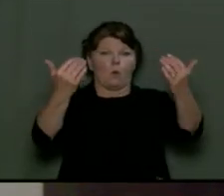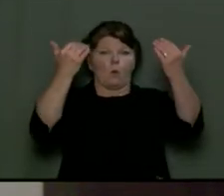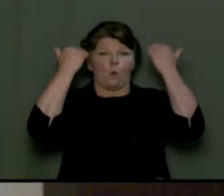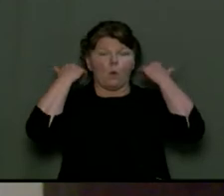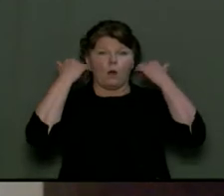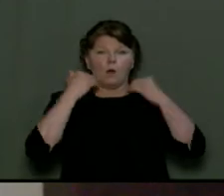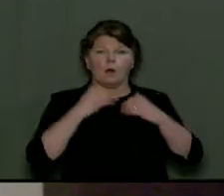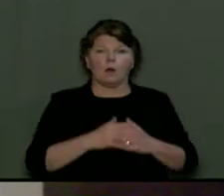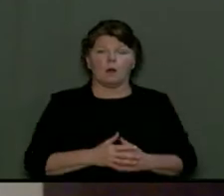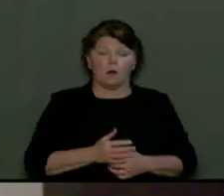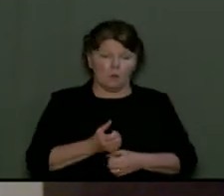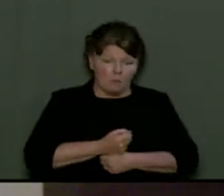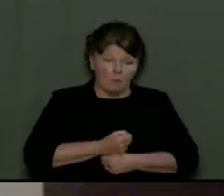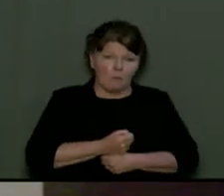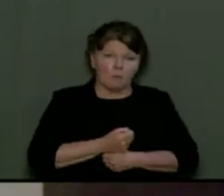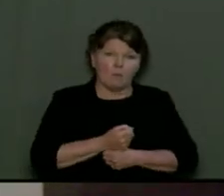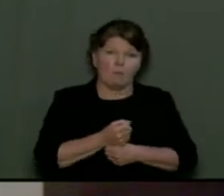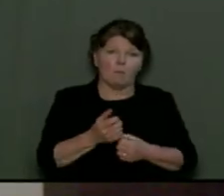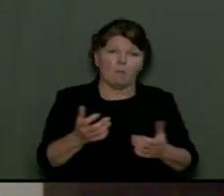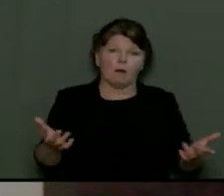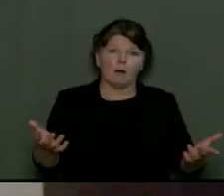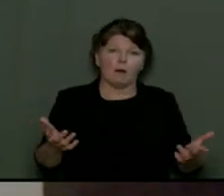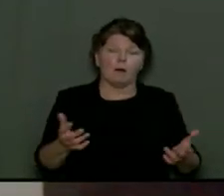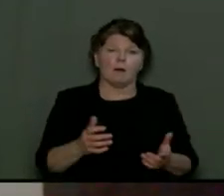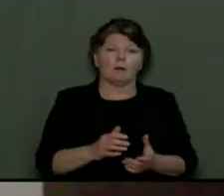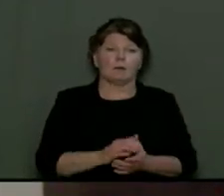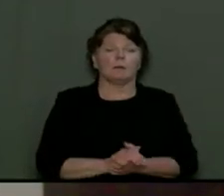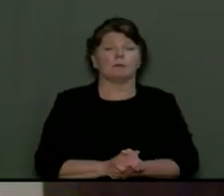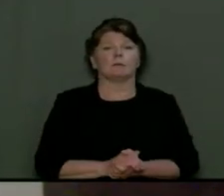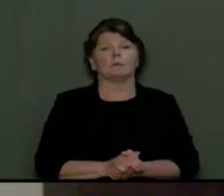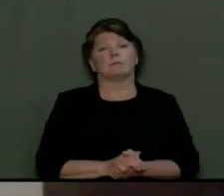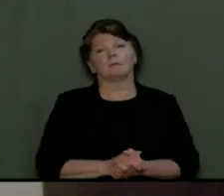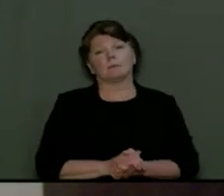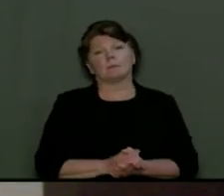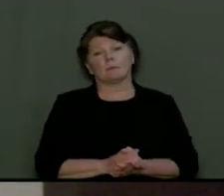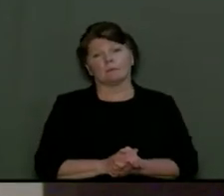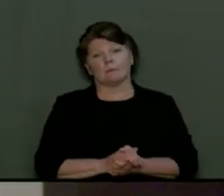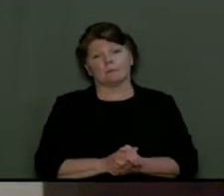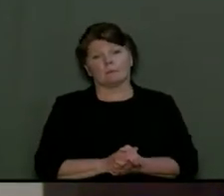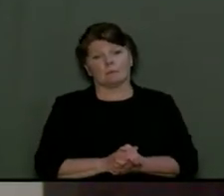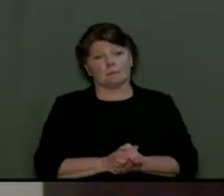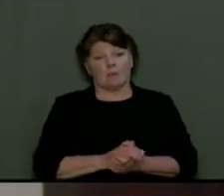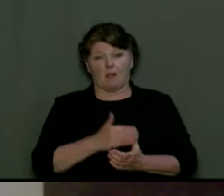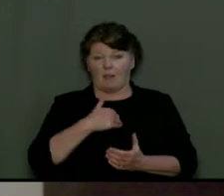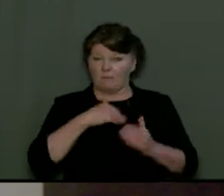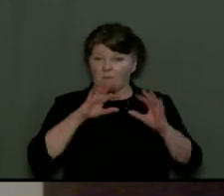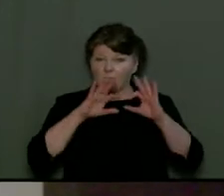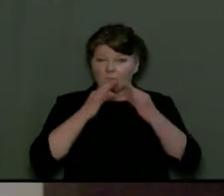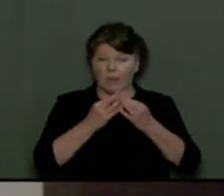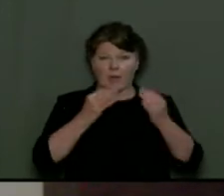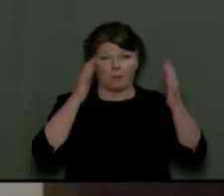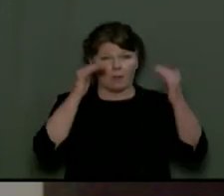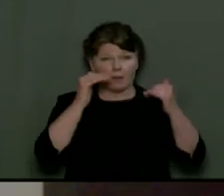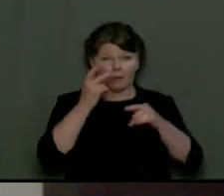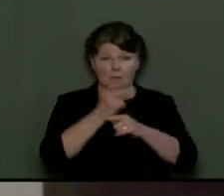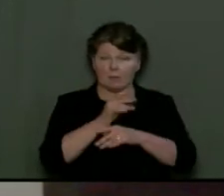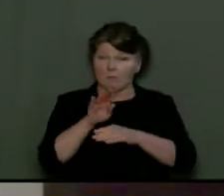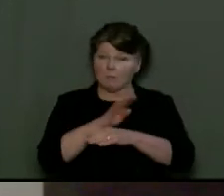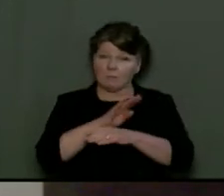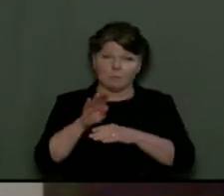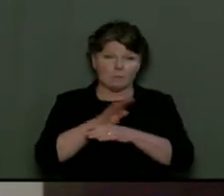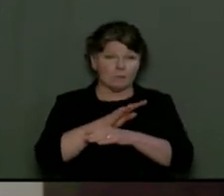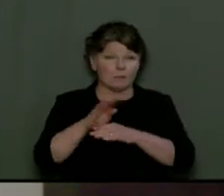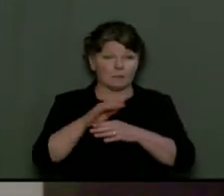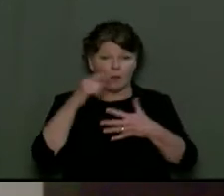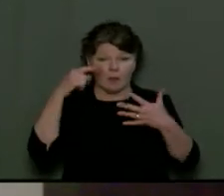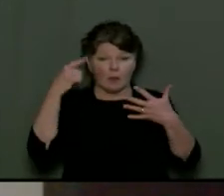had us tired out, busy. Then a lot of us have family expectations that were keeping us busy.